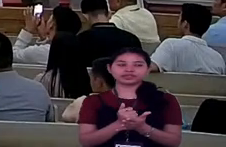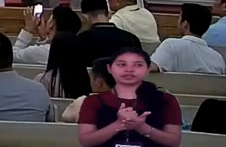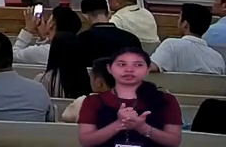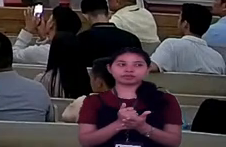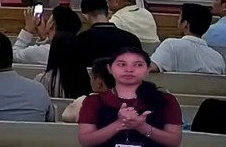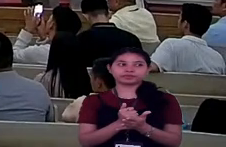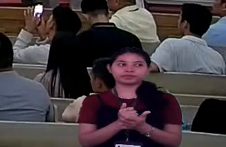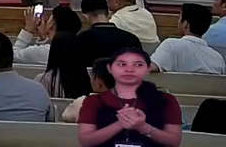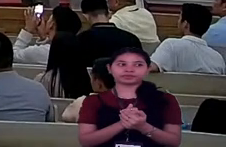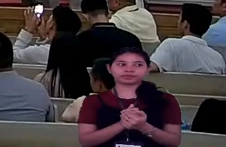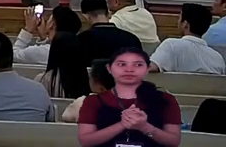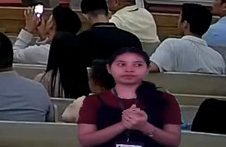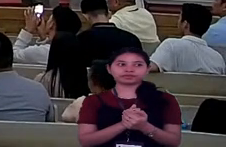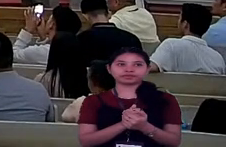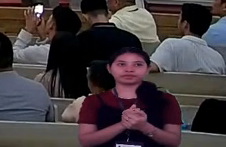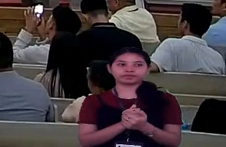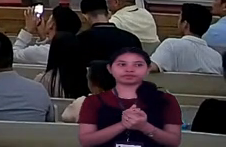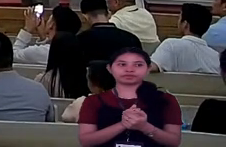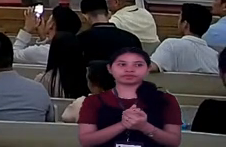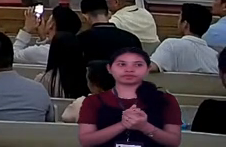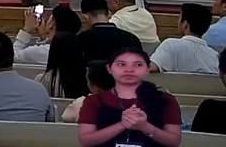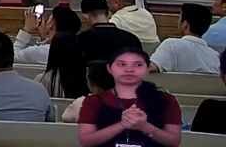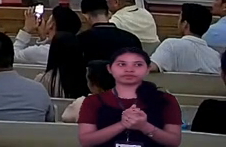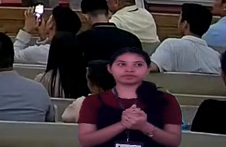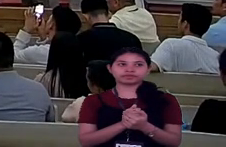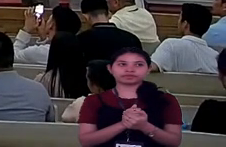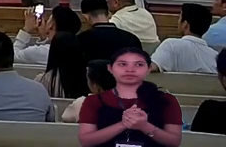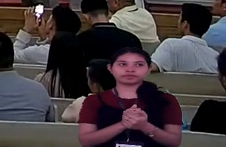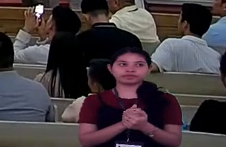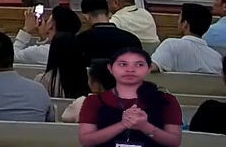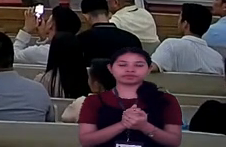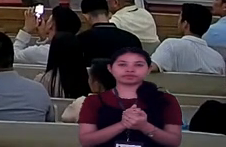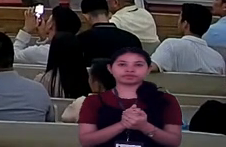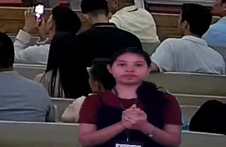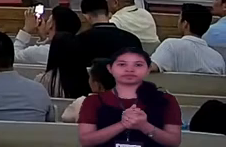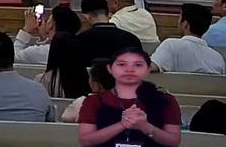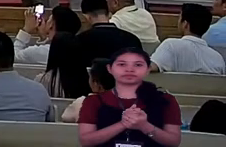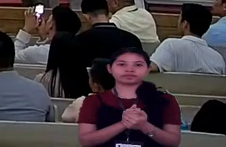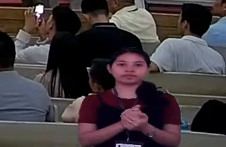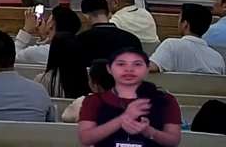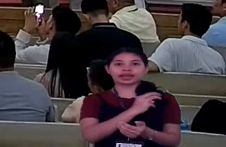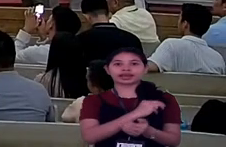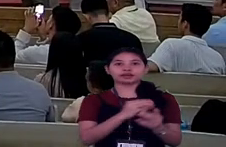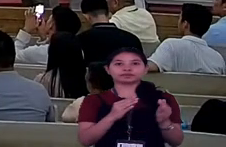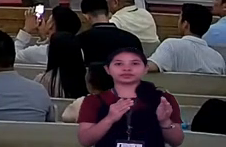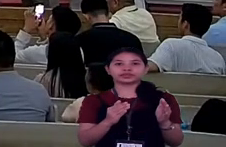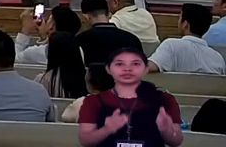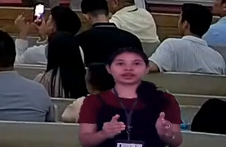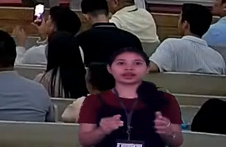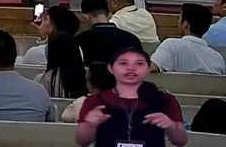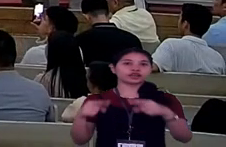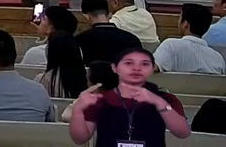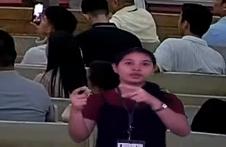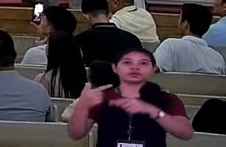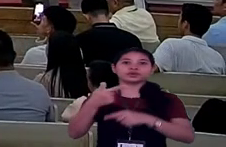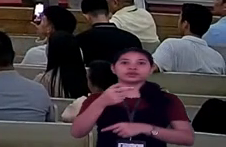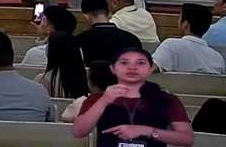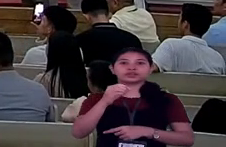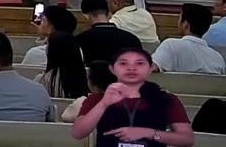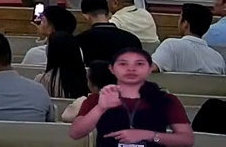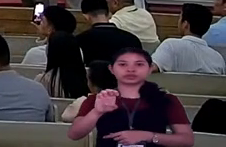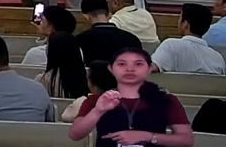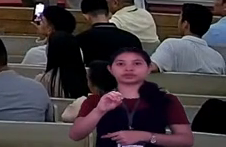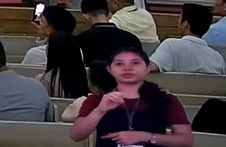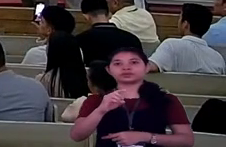initially serving in the city of Regina. I'm your mission partner po to Georgia, but we are affected